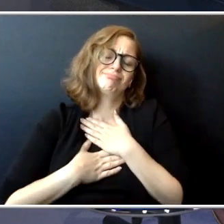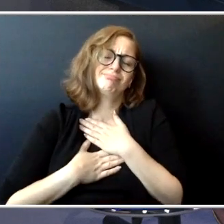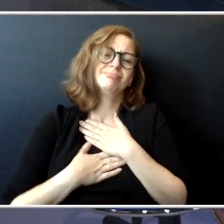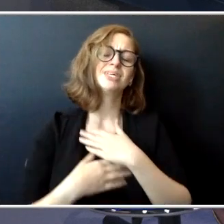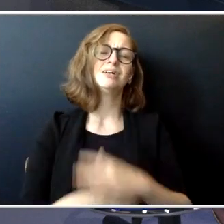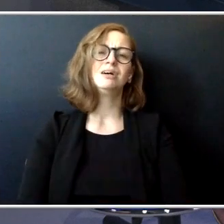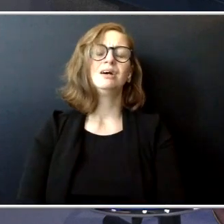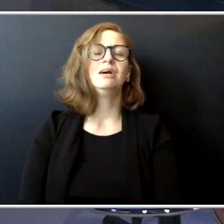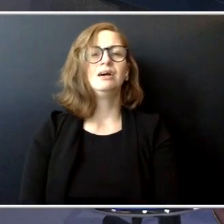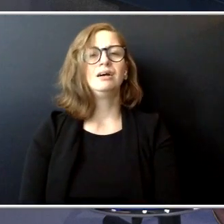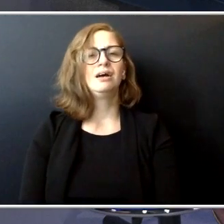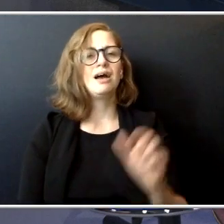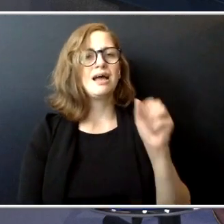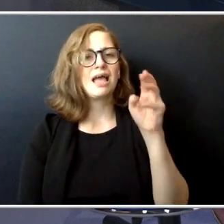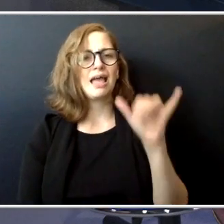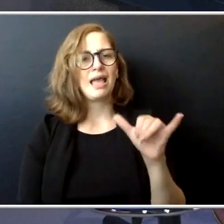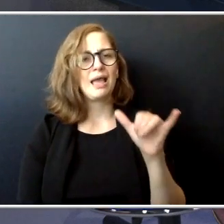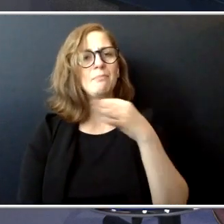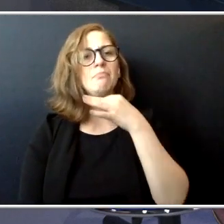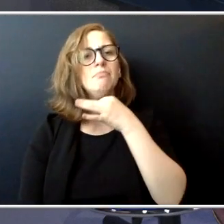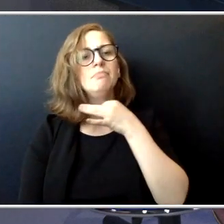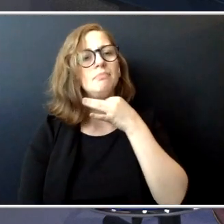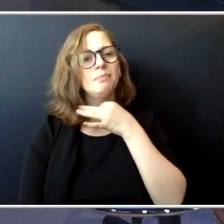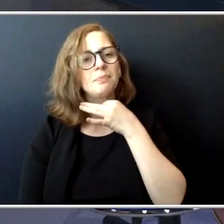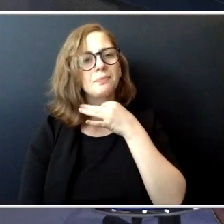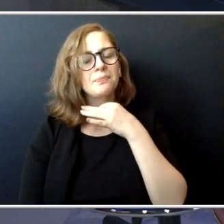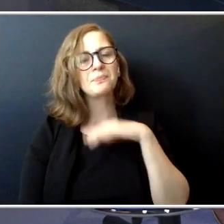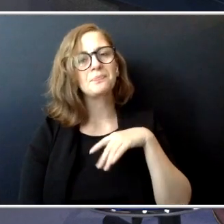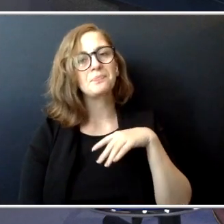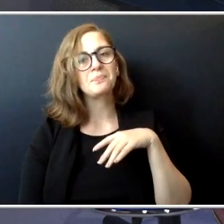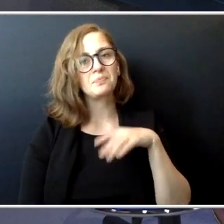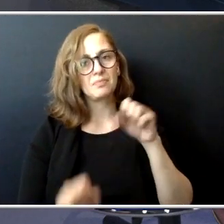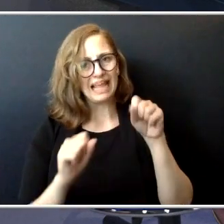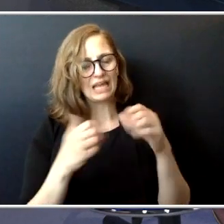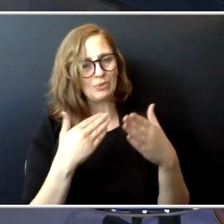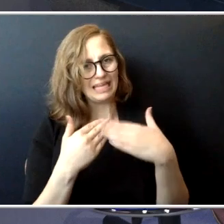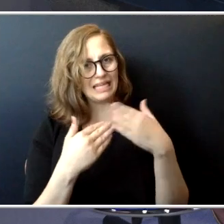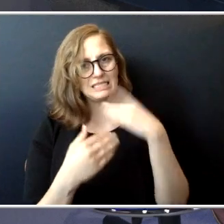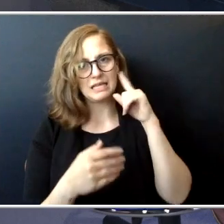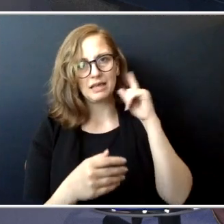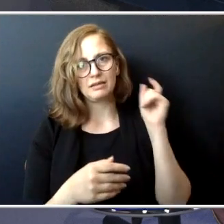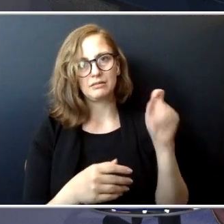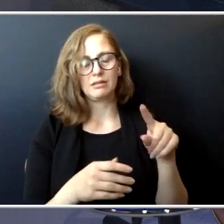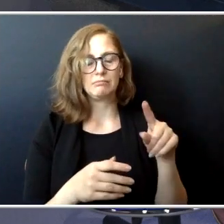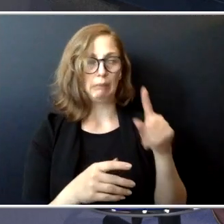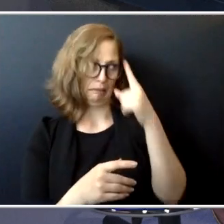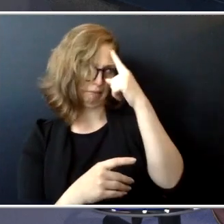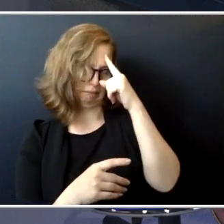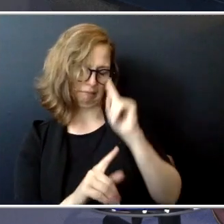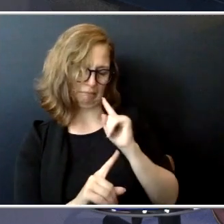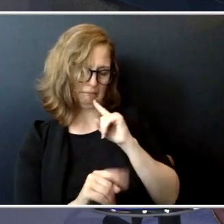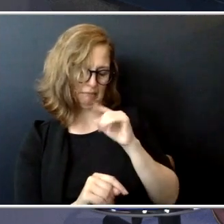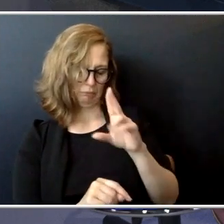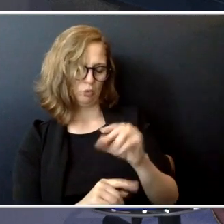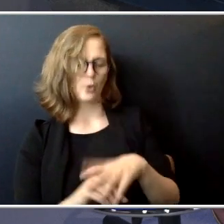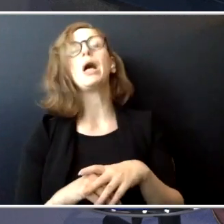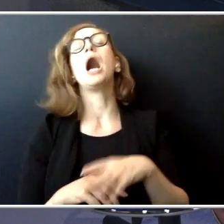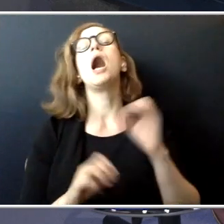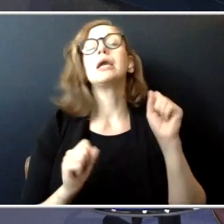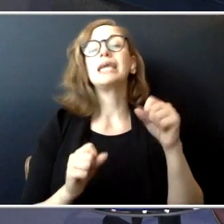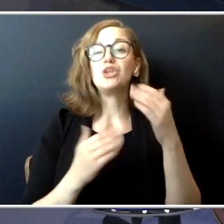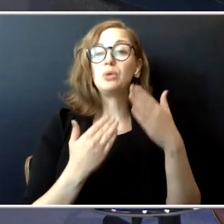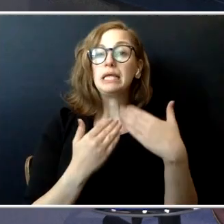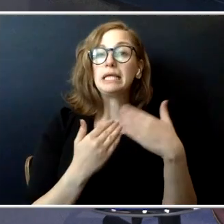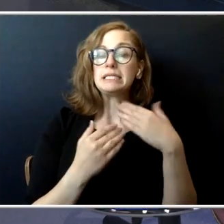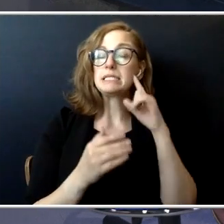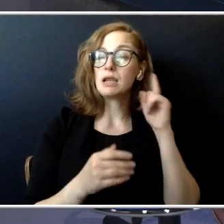Amy wants to know, is there an easy way to tell if a symptom, and I'm guessing the answer is no, is there an easy way to tell if a symptom is due to the